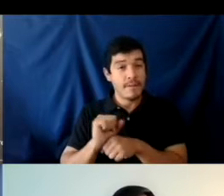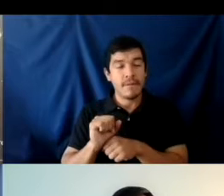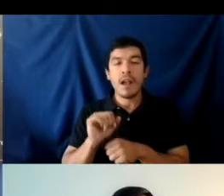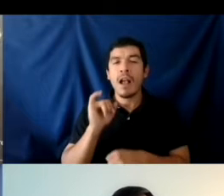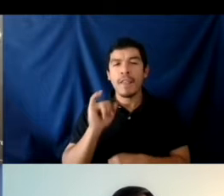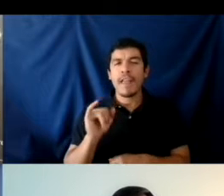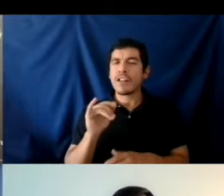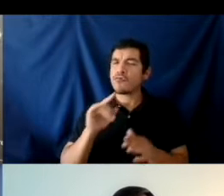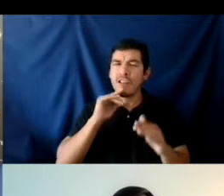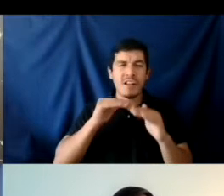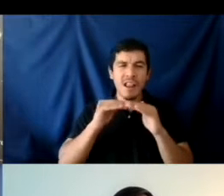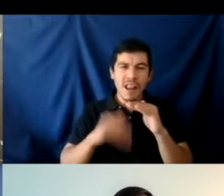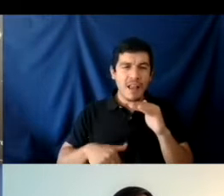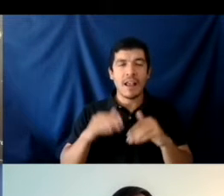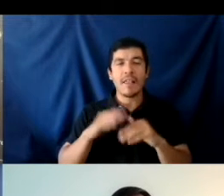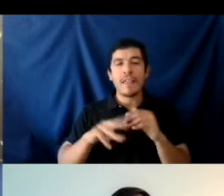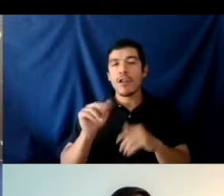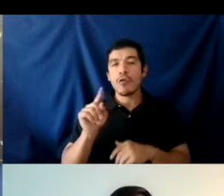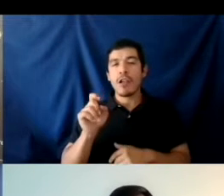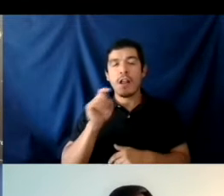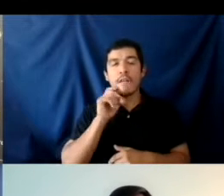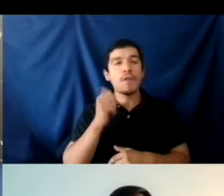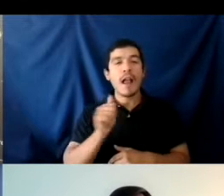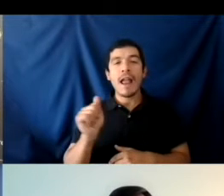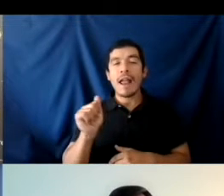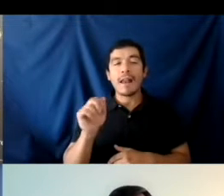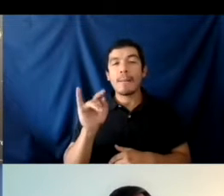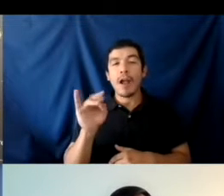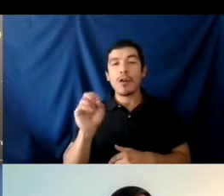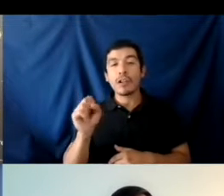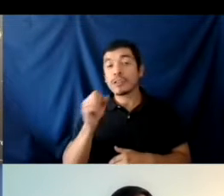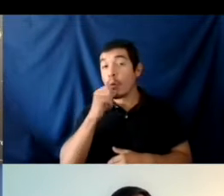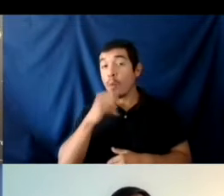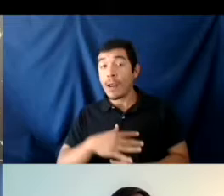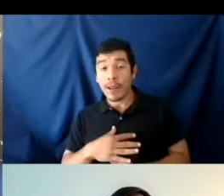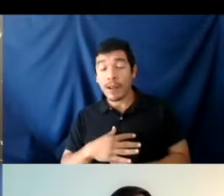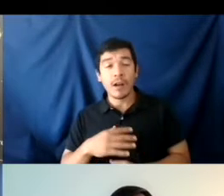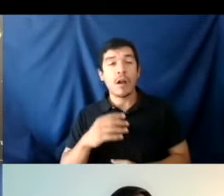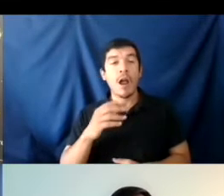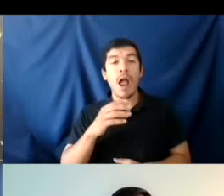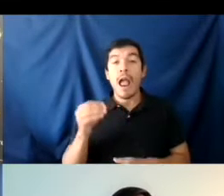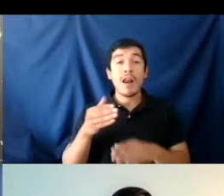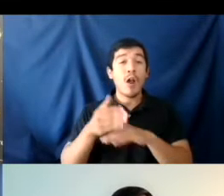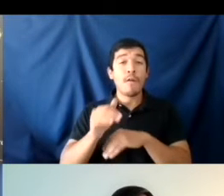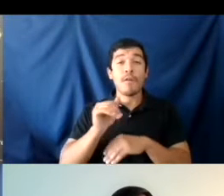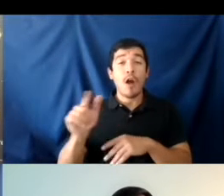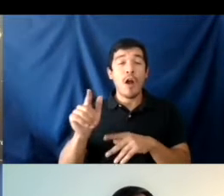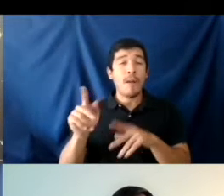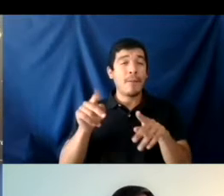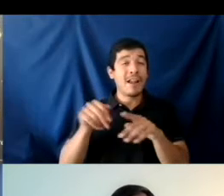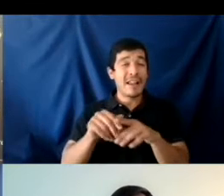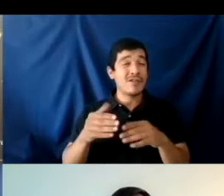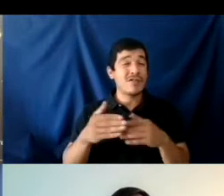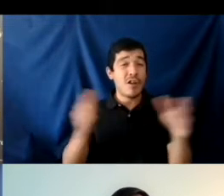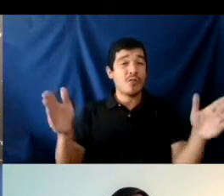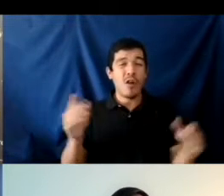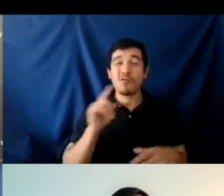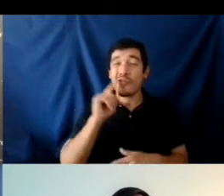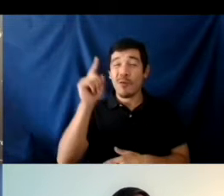far less than the employment rate for racial minorities, women, and the overall population in general, just